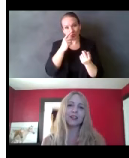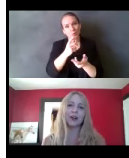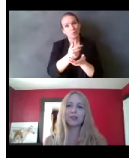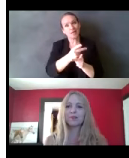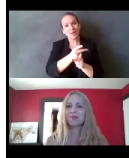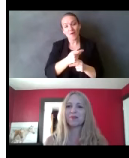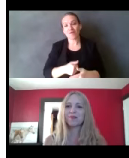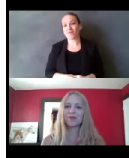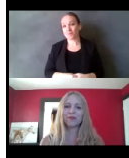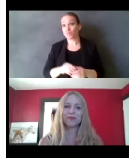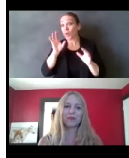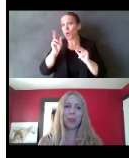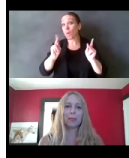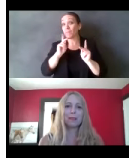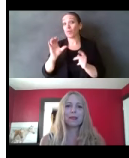Next slide, Carly.